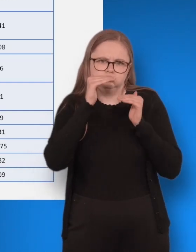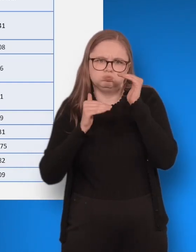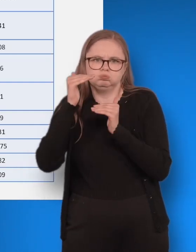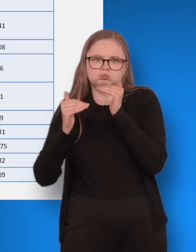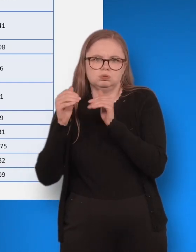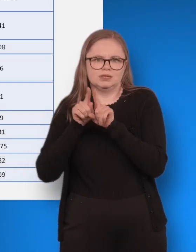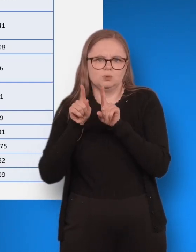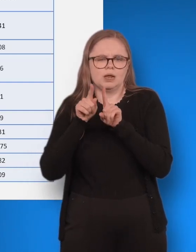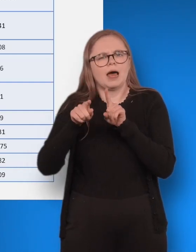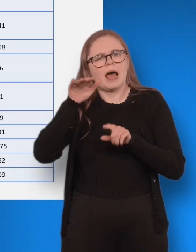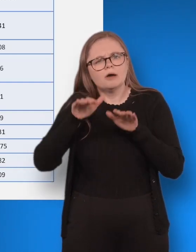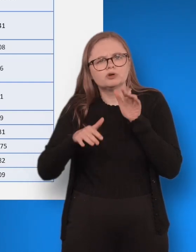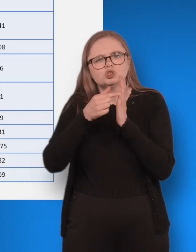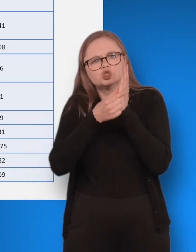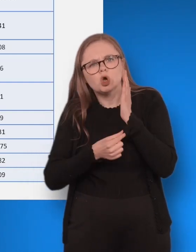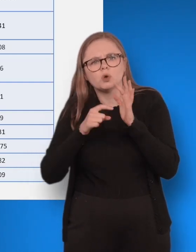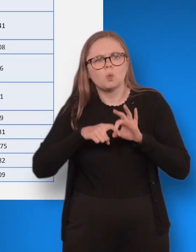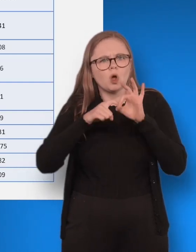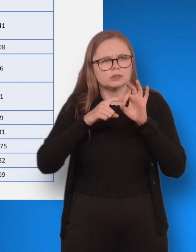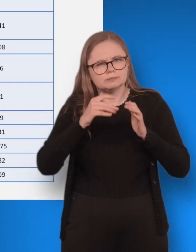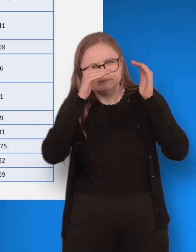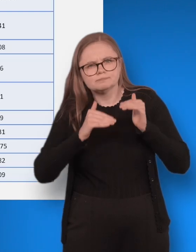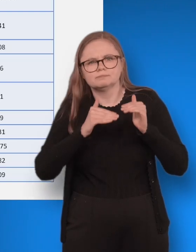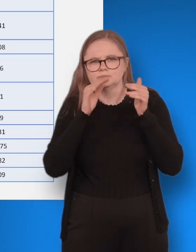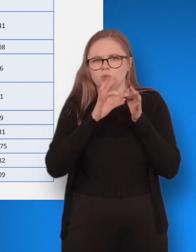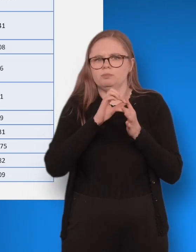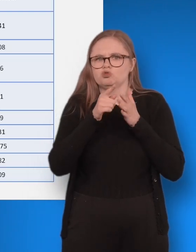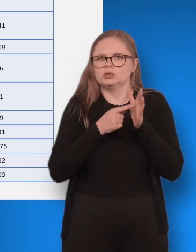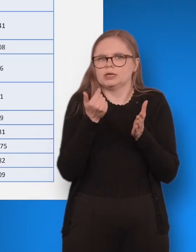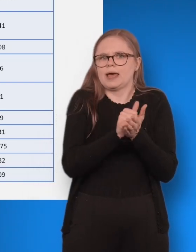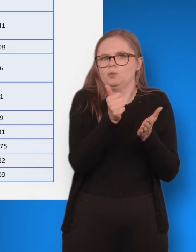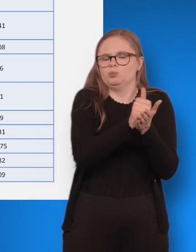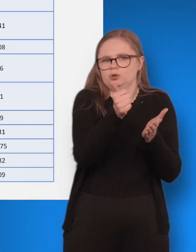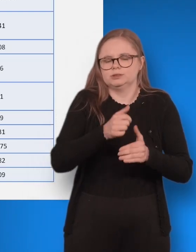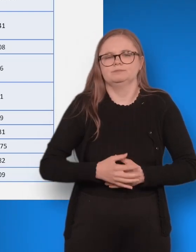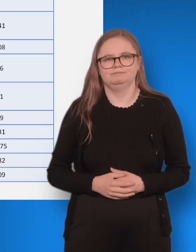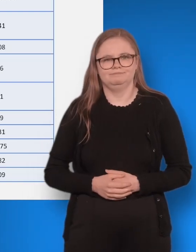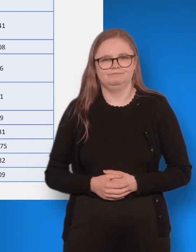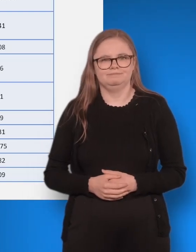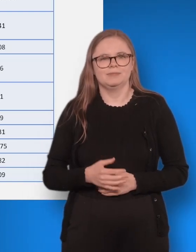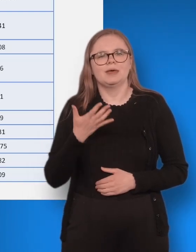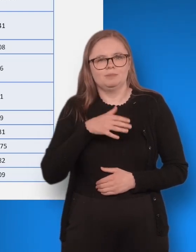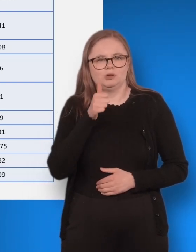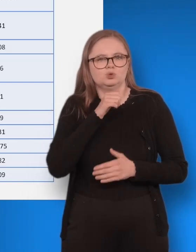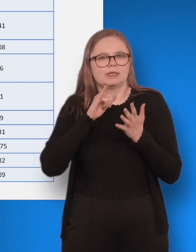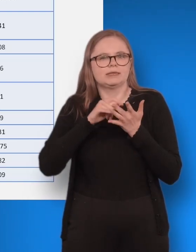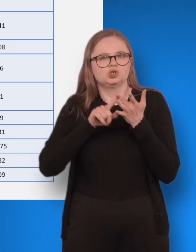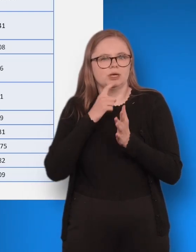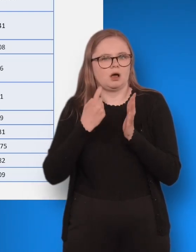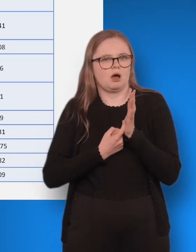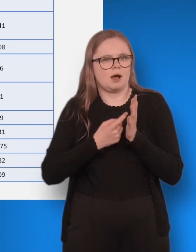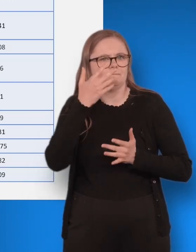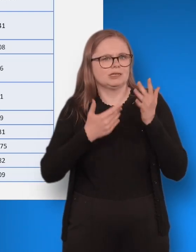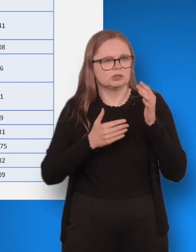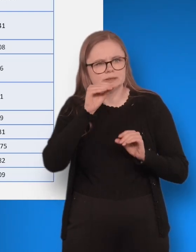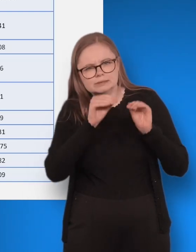the average journal quality for project outputs. This was where we used the SJR metric, and a